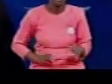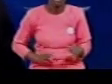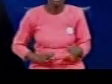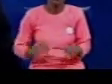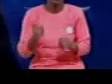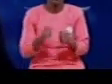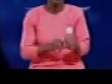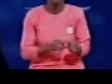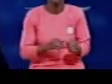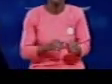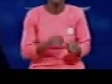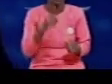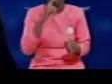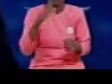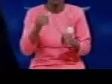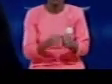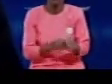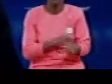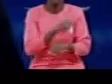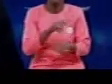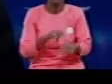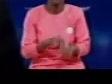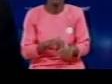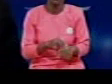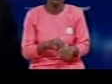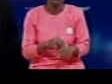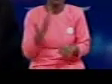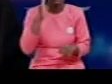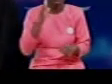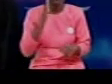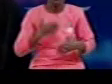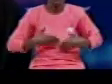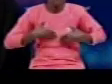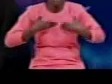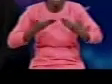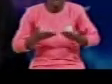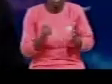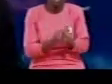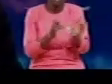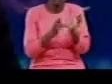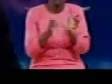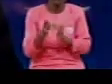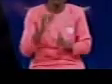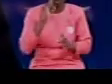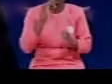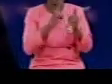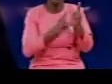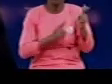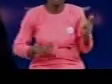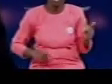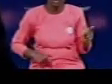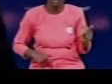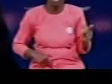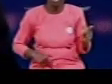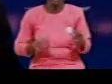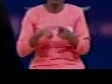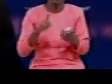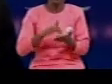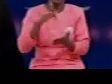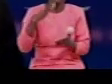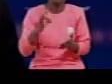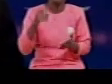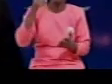every nation on earth shall confess that Jesus is Lord, to the glory of God the